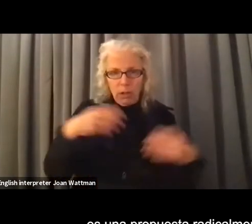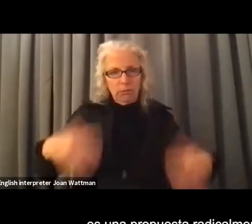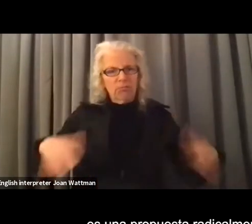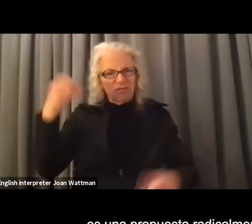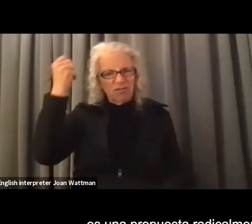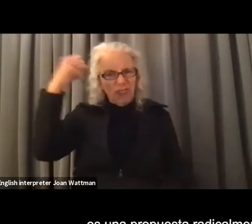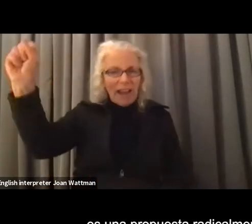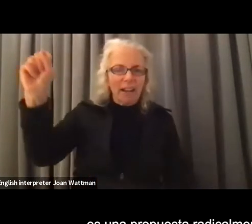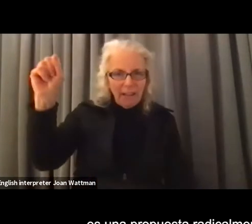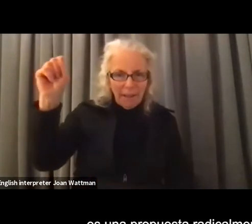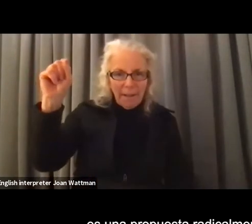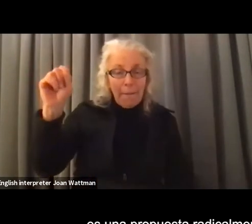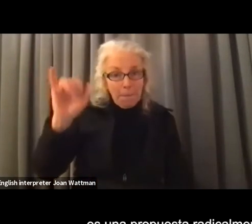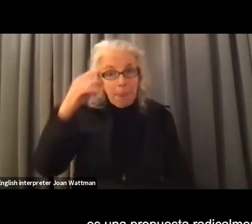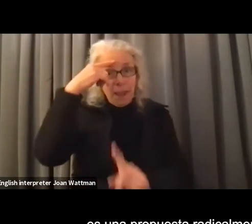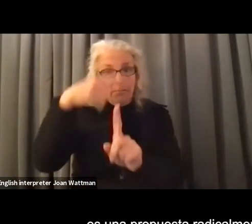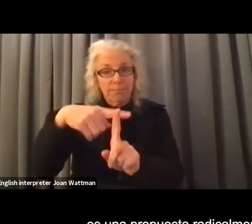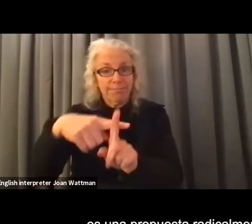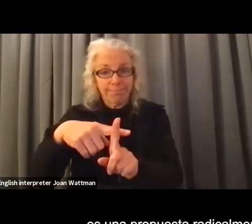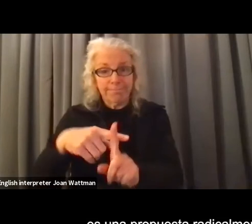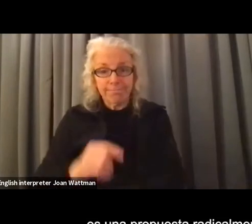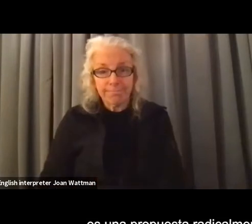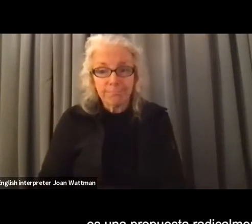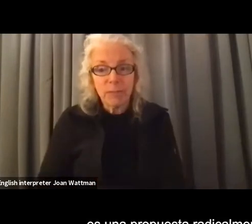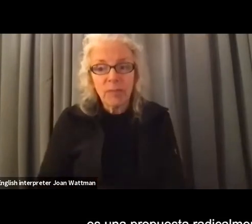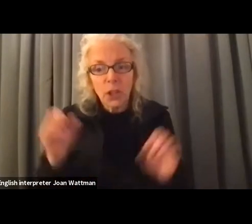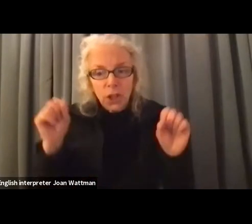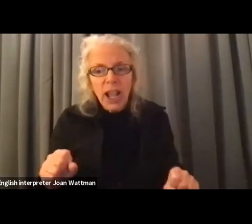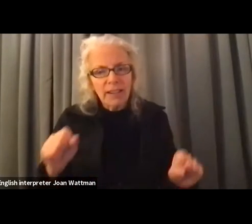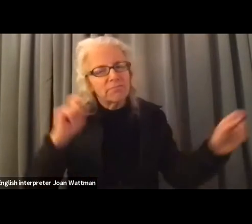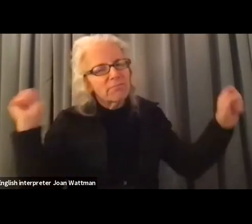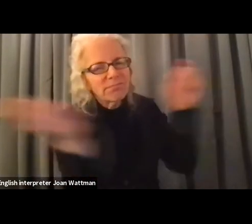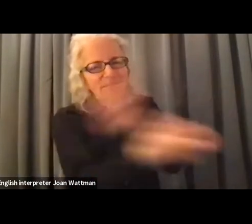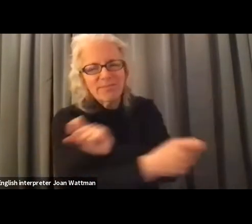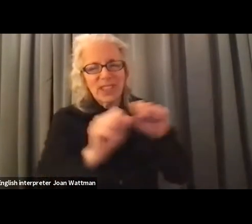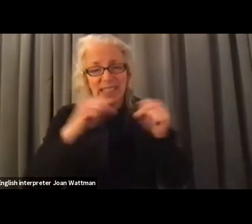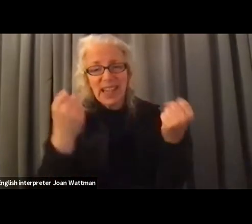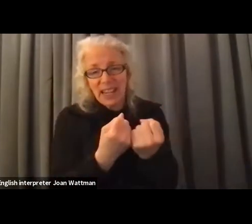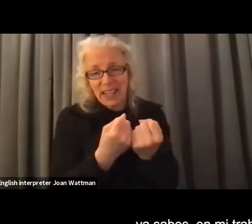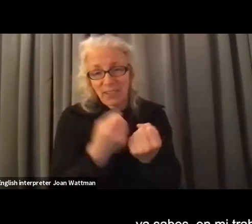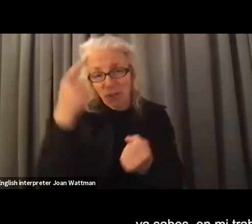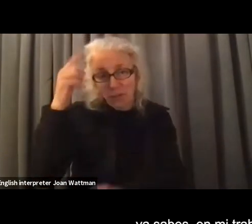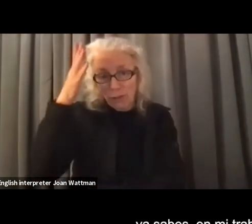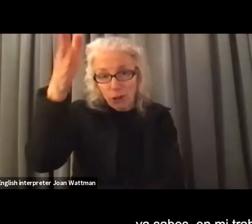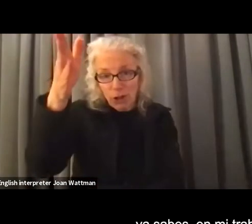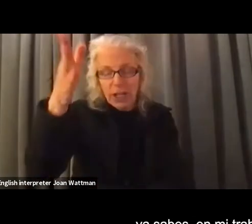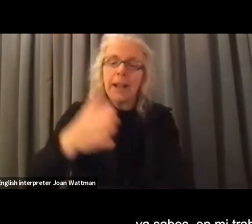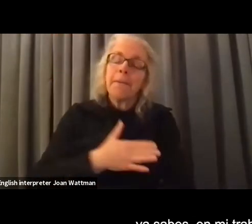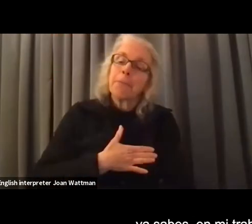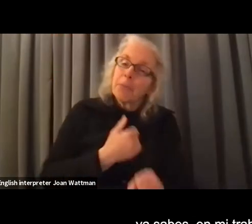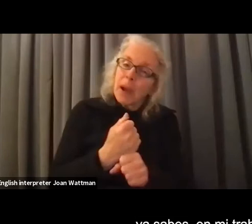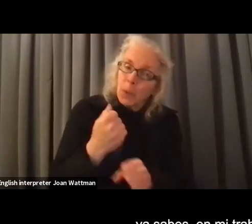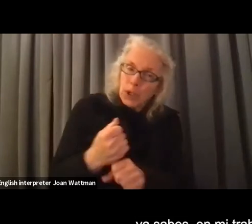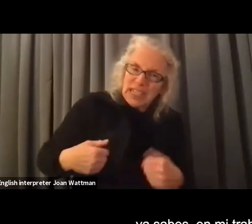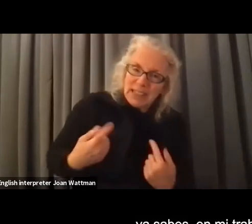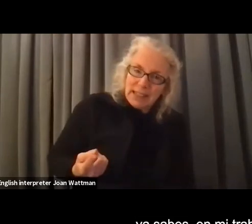enormous promise for social transformation as we look forward. So, in my work over the